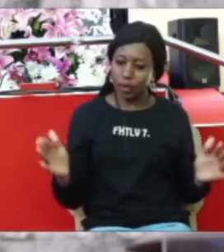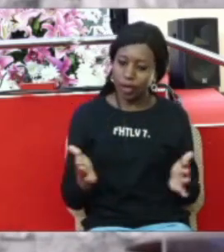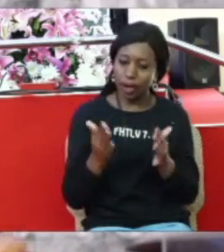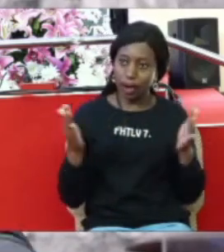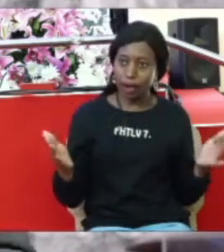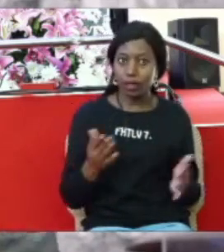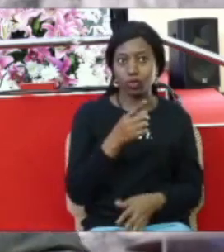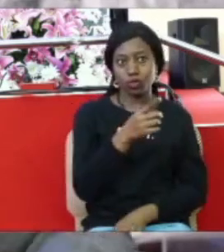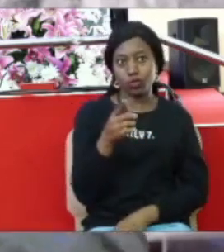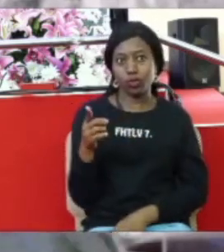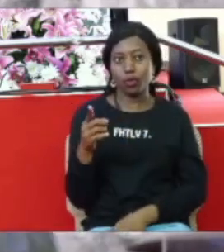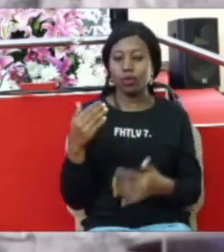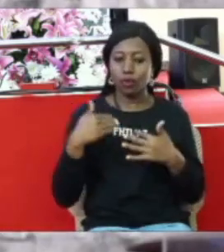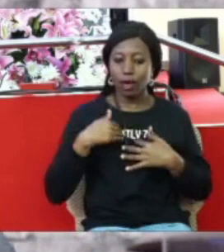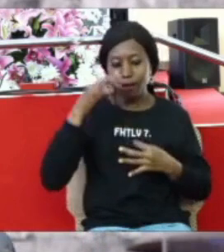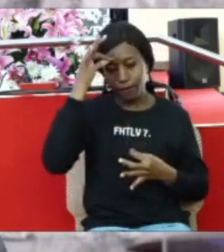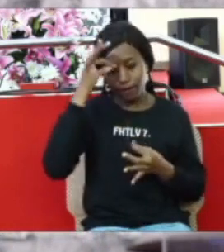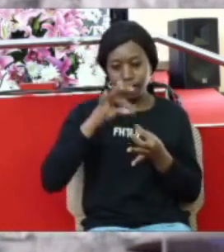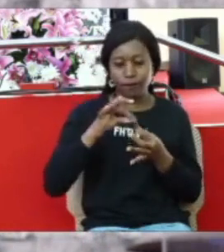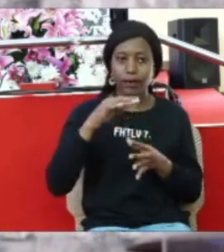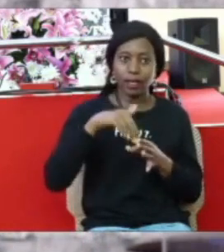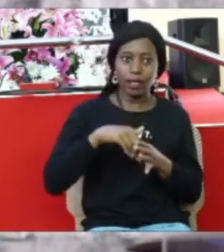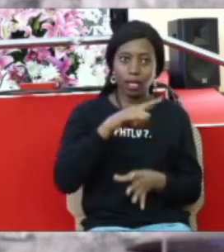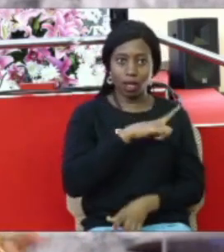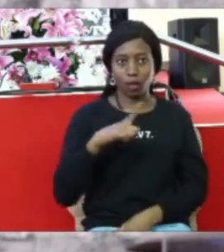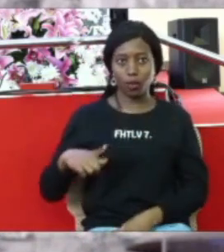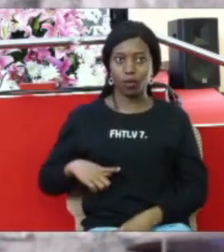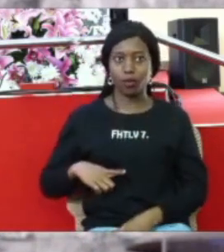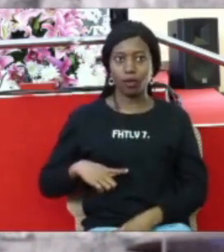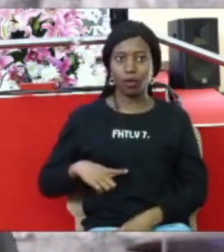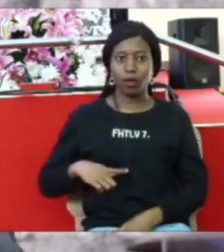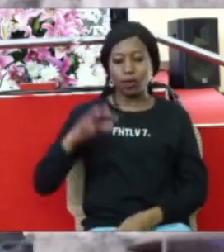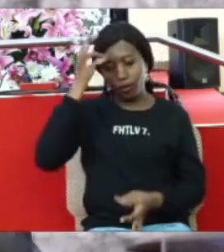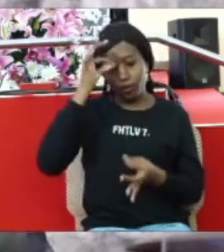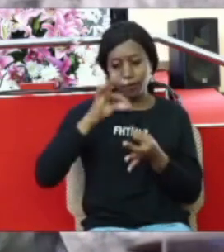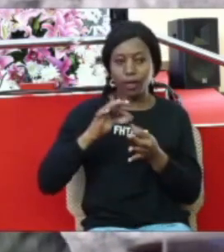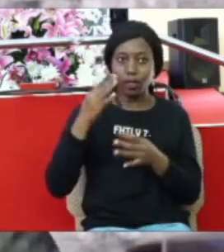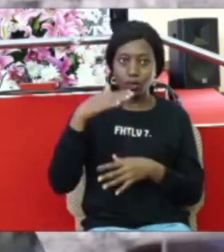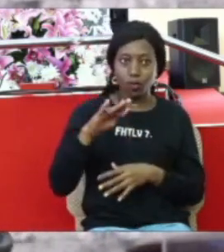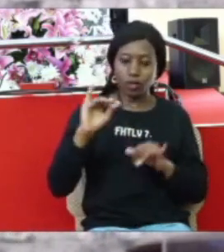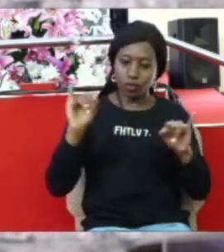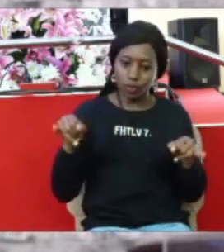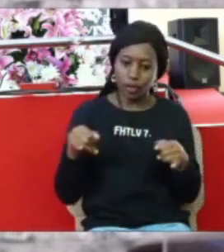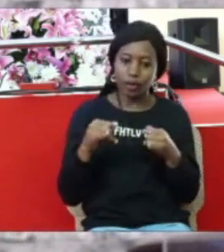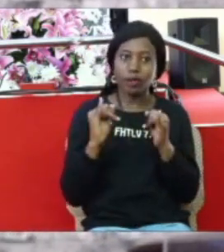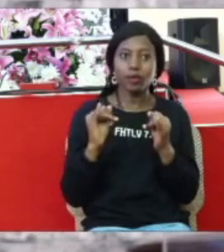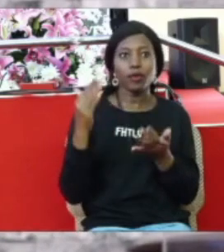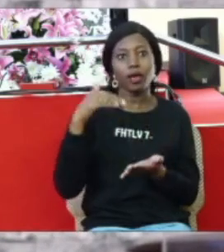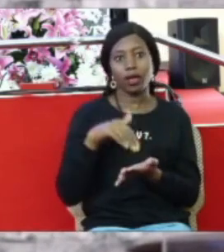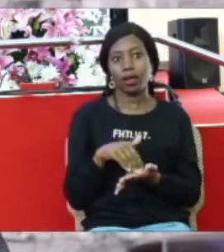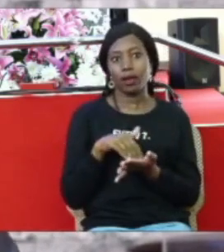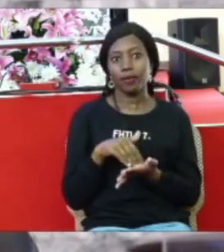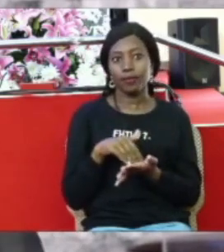faith in that God, that your faith can be revived. So for me to walk into that great divine intervention